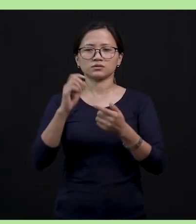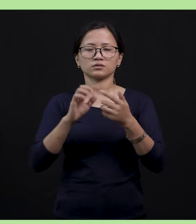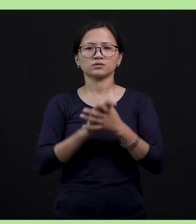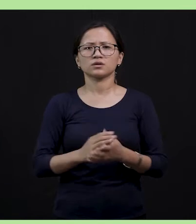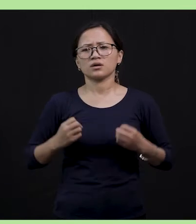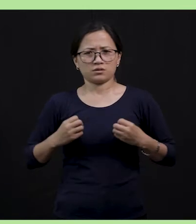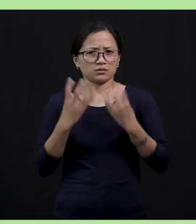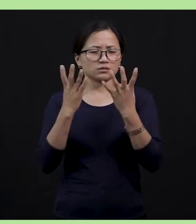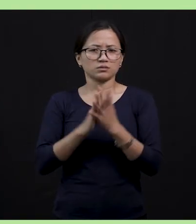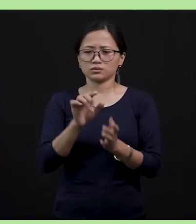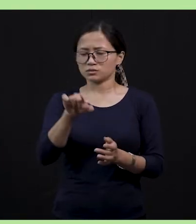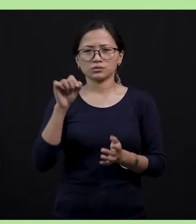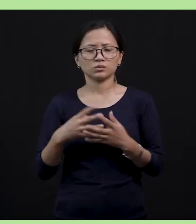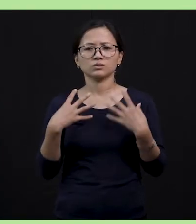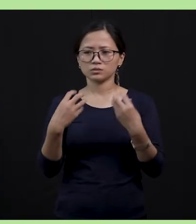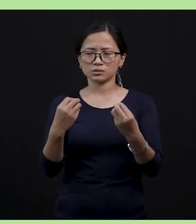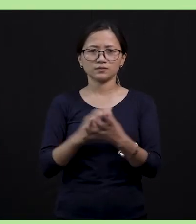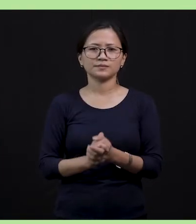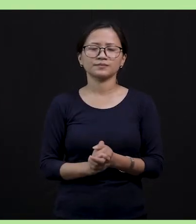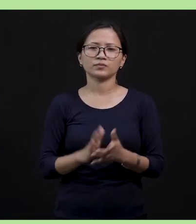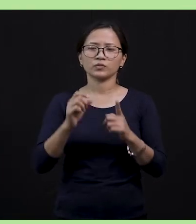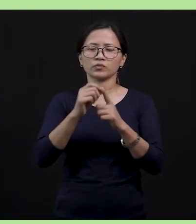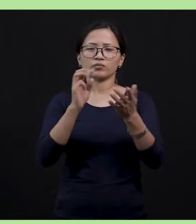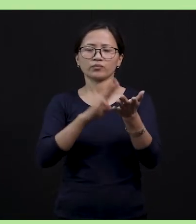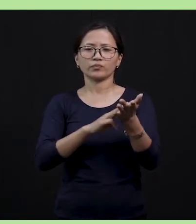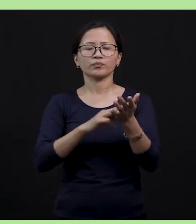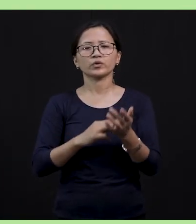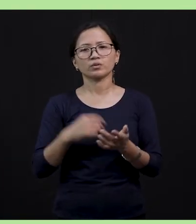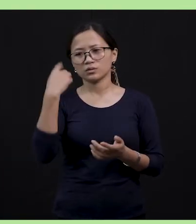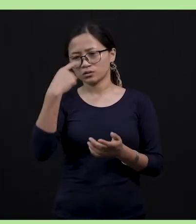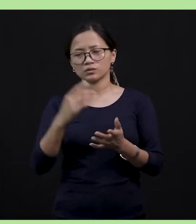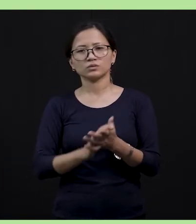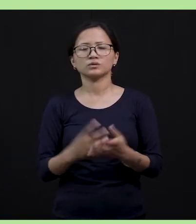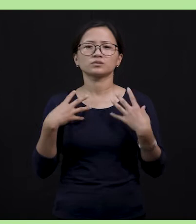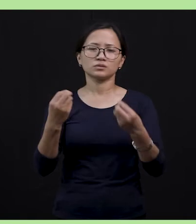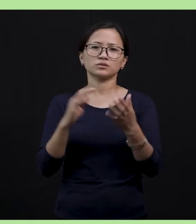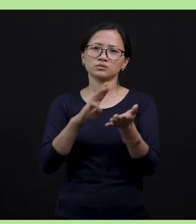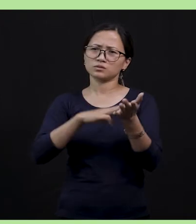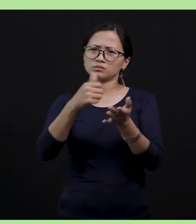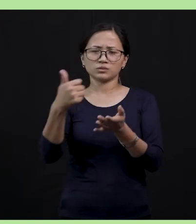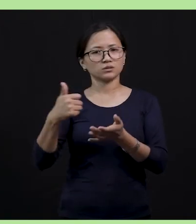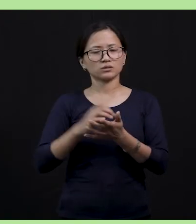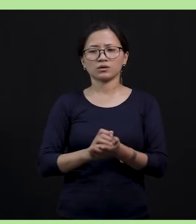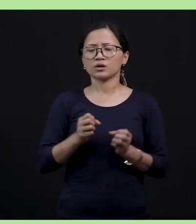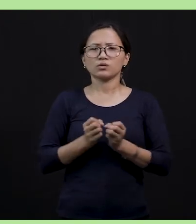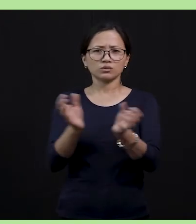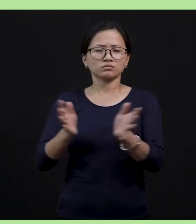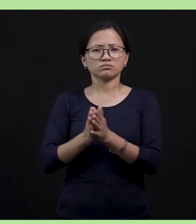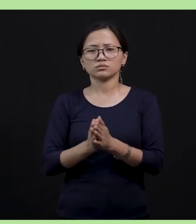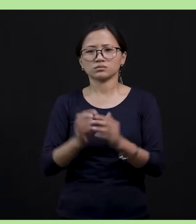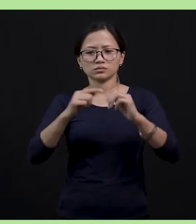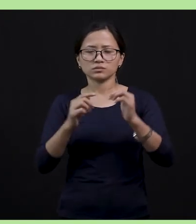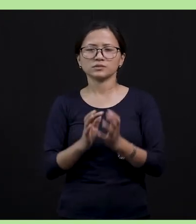don't express your choices of who you want to be the prime minister, who you want to be your minister. So without elections,